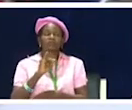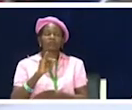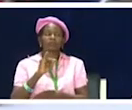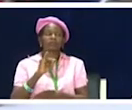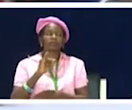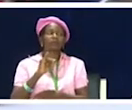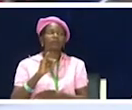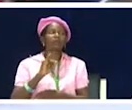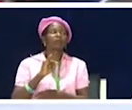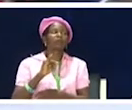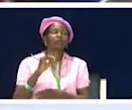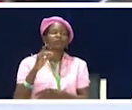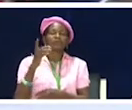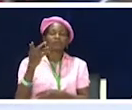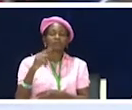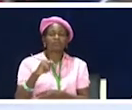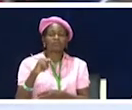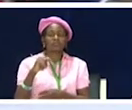the Lamb,